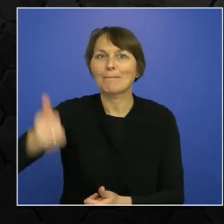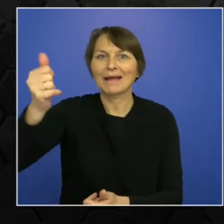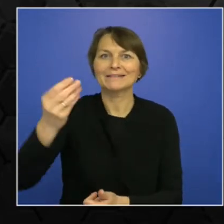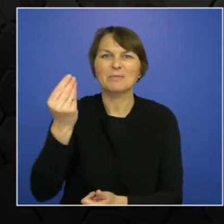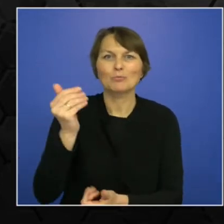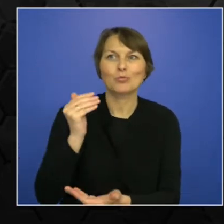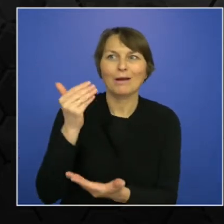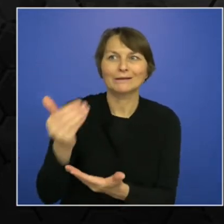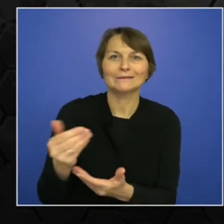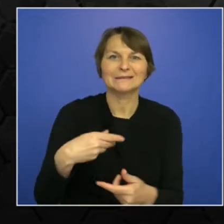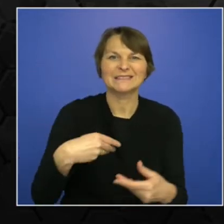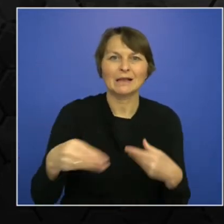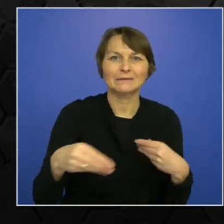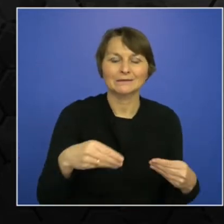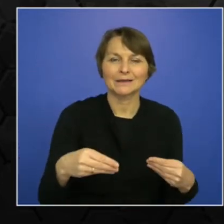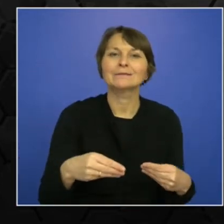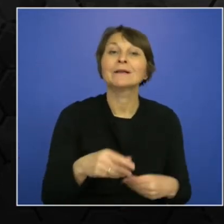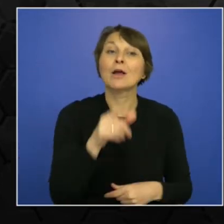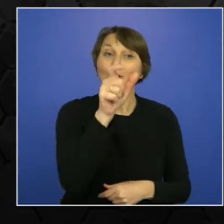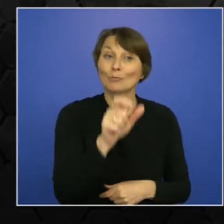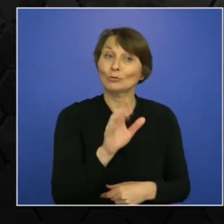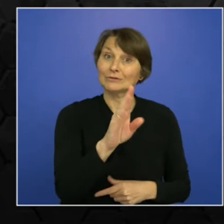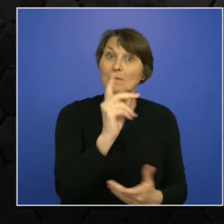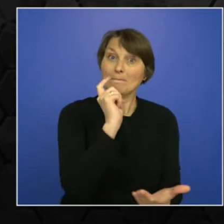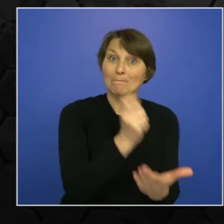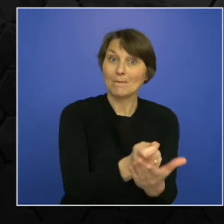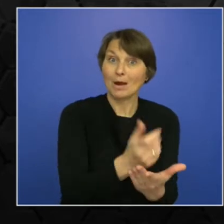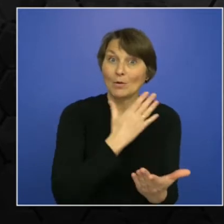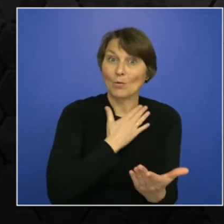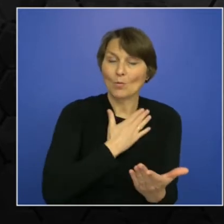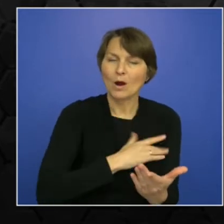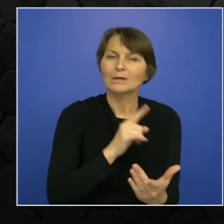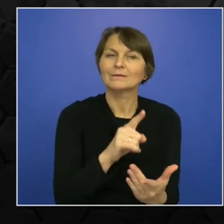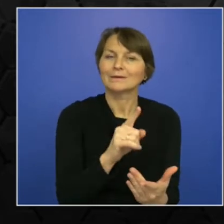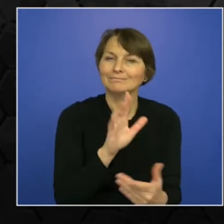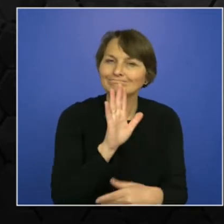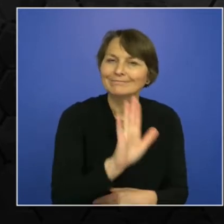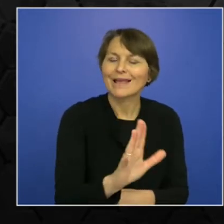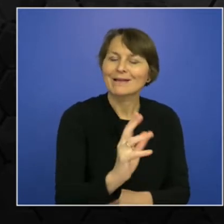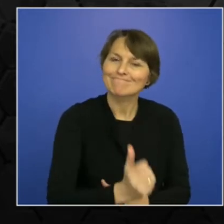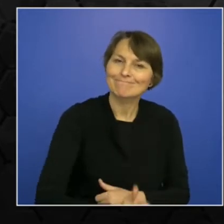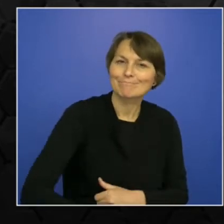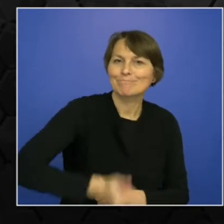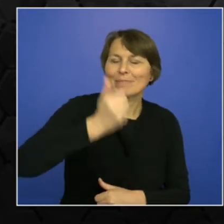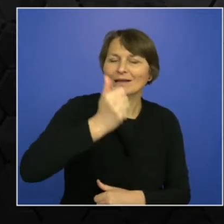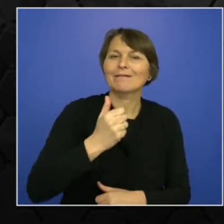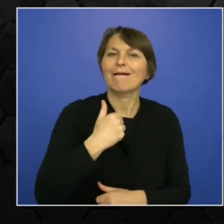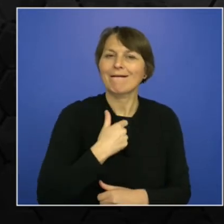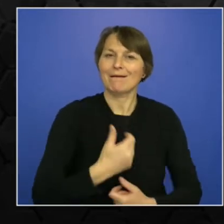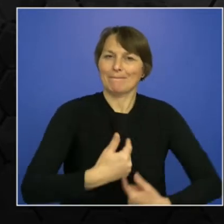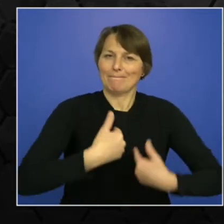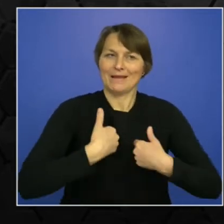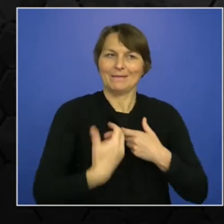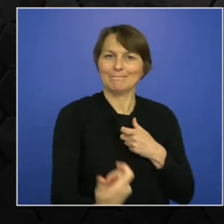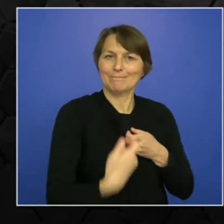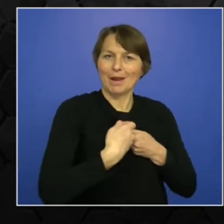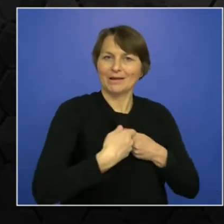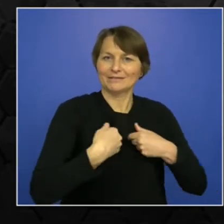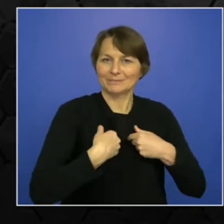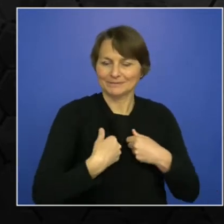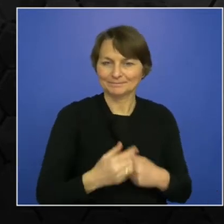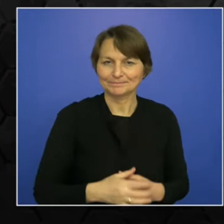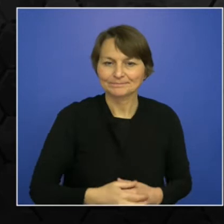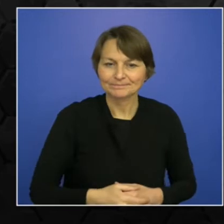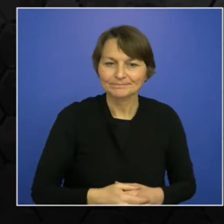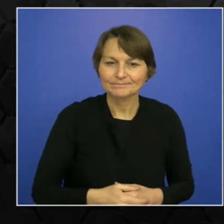the overall customer experience. Healthcare, diagnostic tools, patient monitoring, and